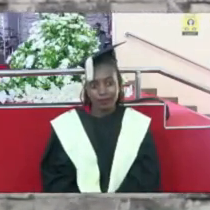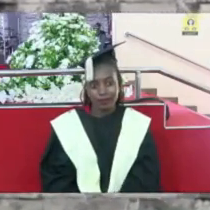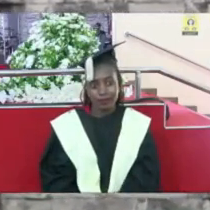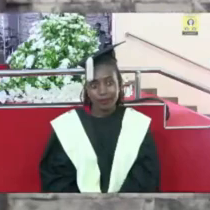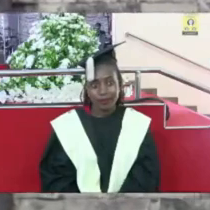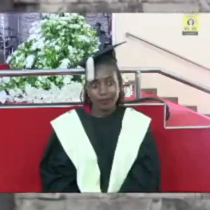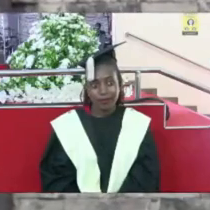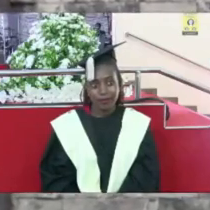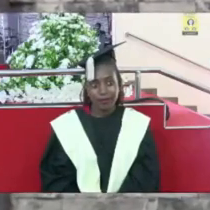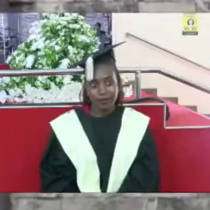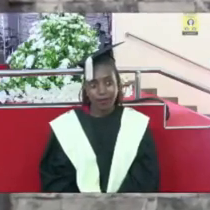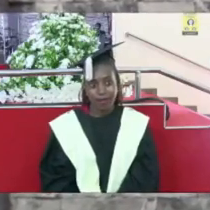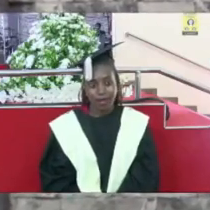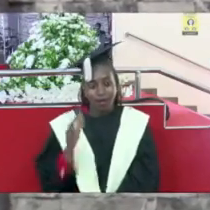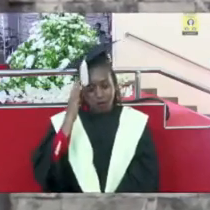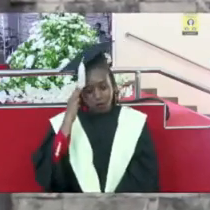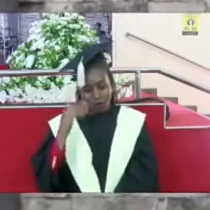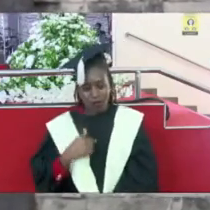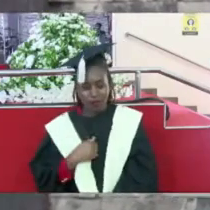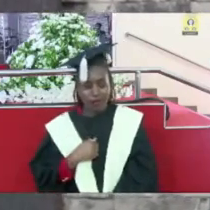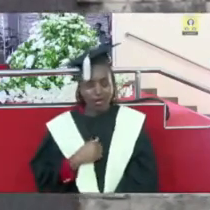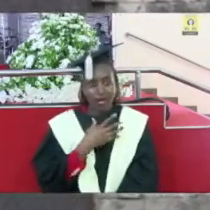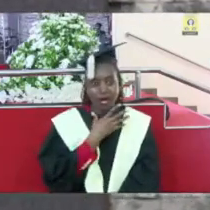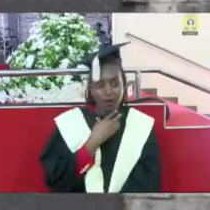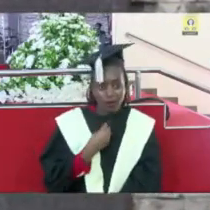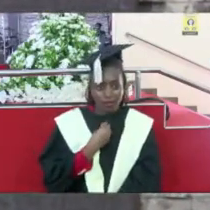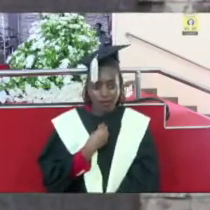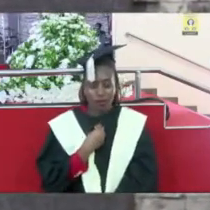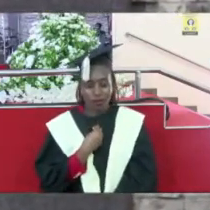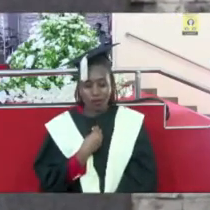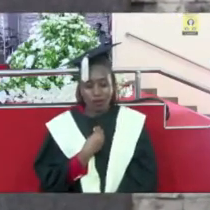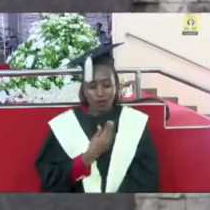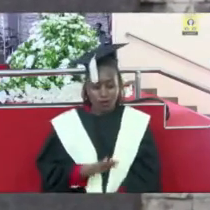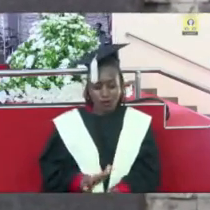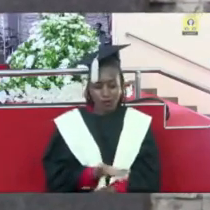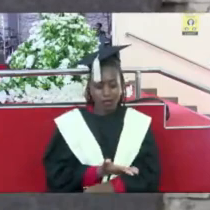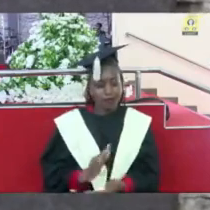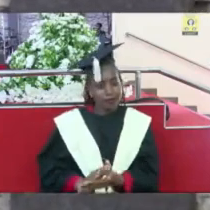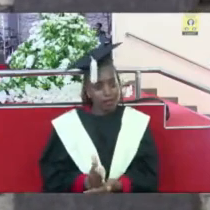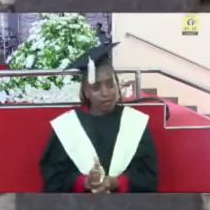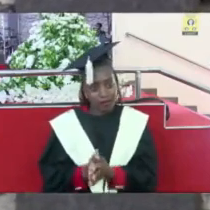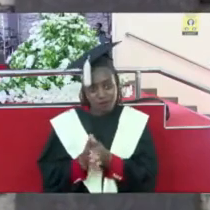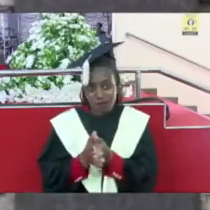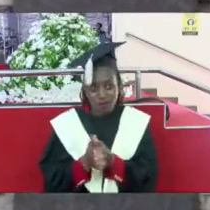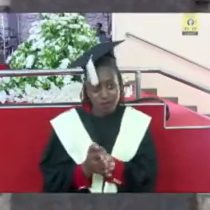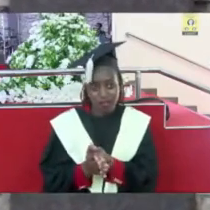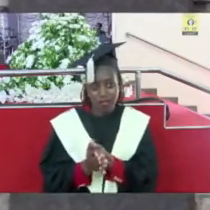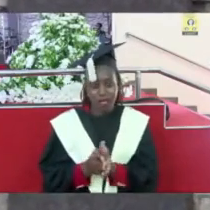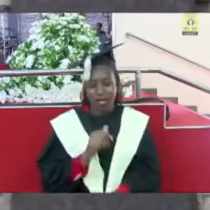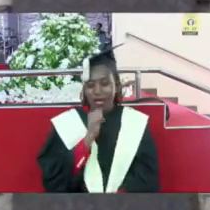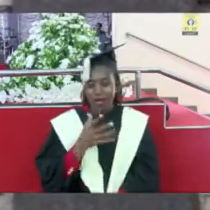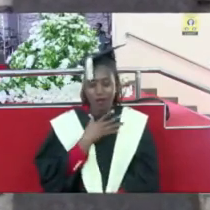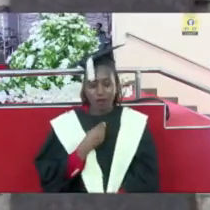Unajua mimi ningependa niruke gashuru nifike kuwa bishop. I would want to skip and become a bishop. Sitake kuwa pastor. Niruke tu